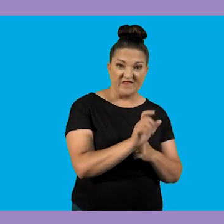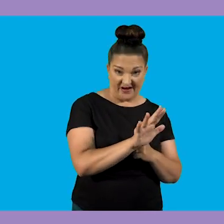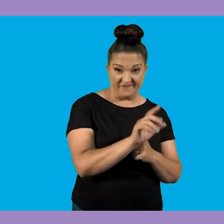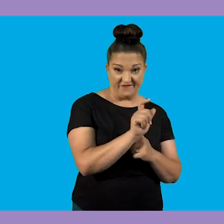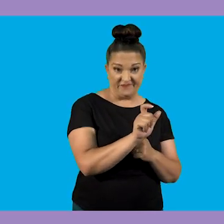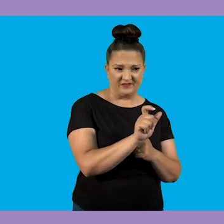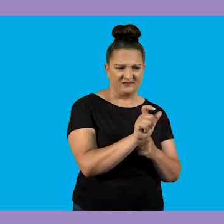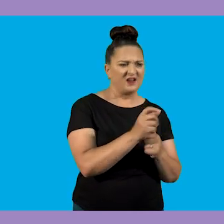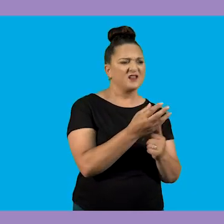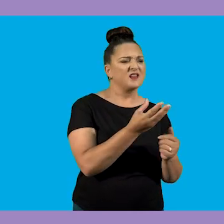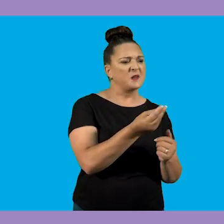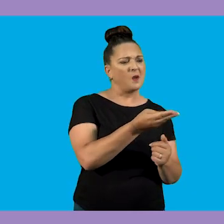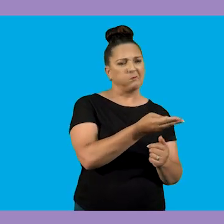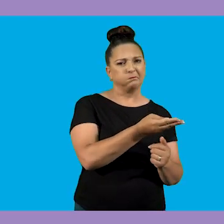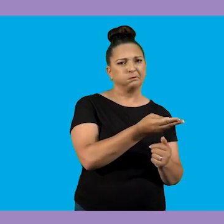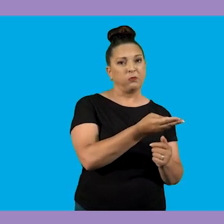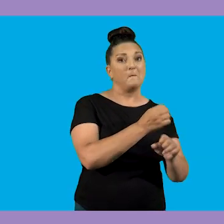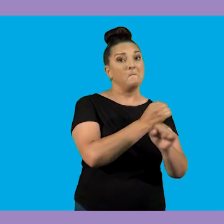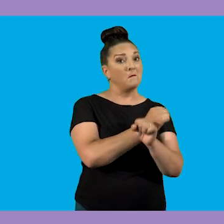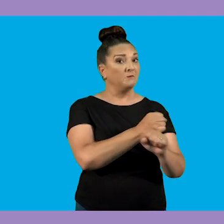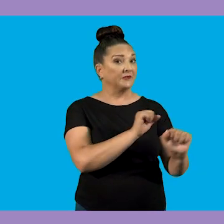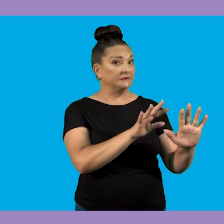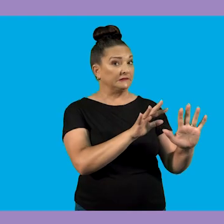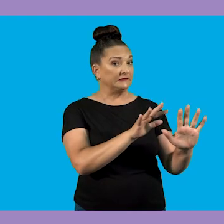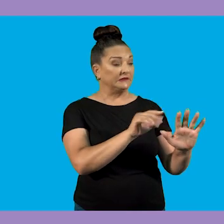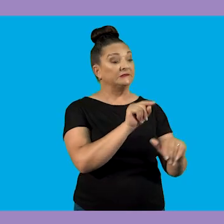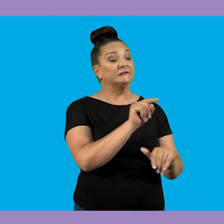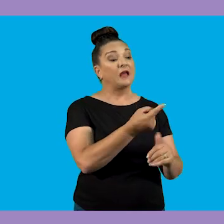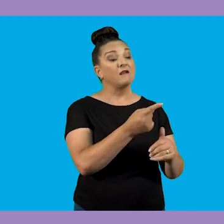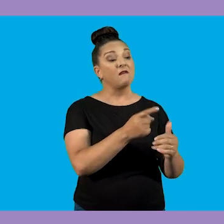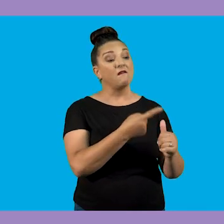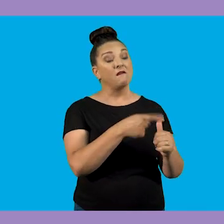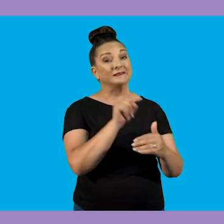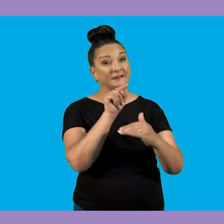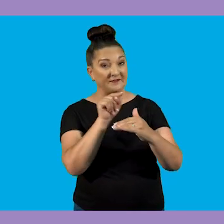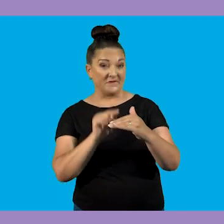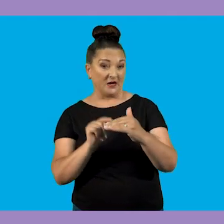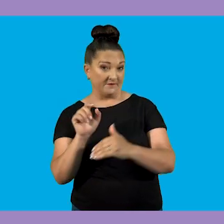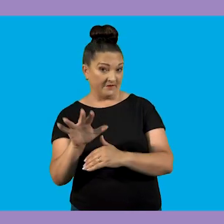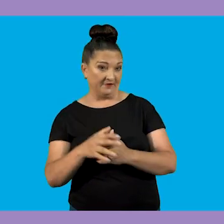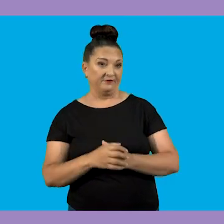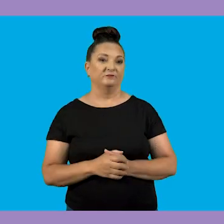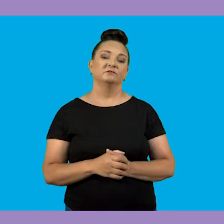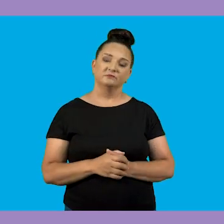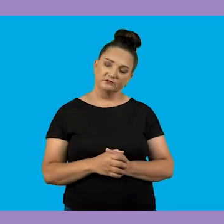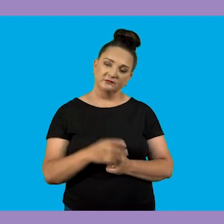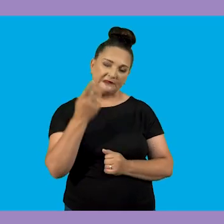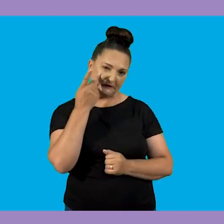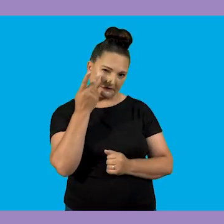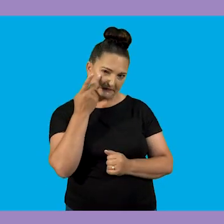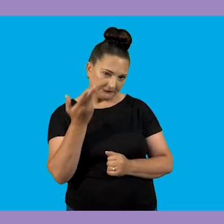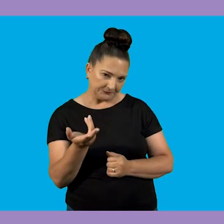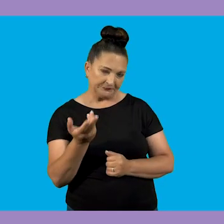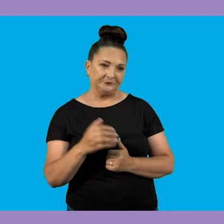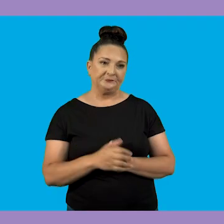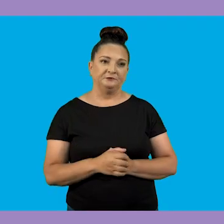number, multiply by 10, and then divide the answer by 5. So let's look at it step